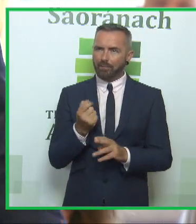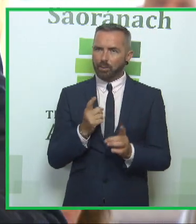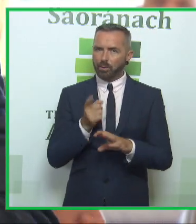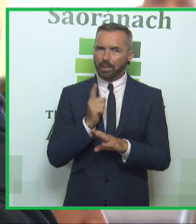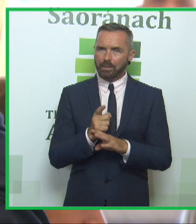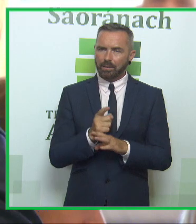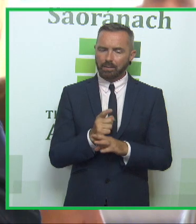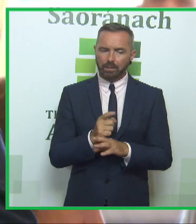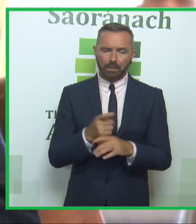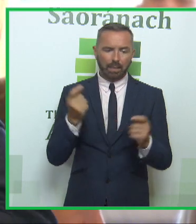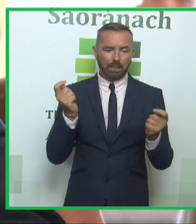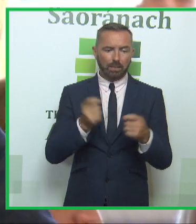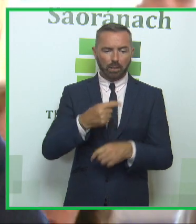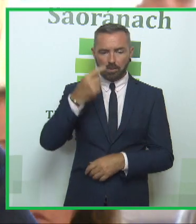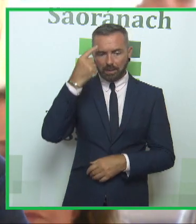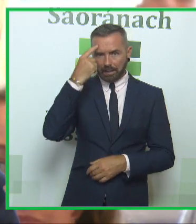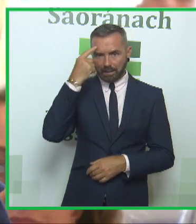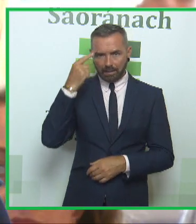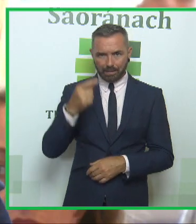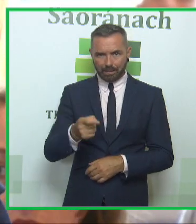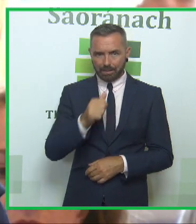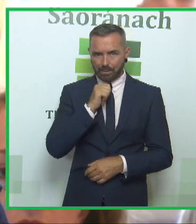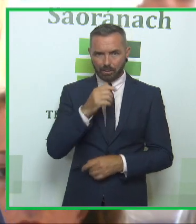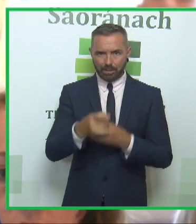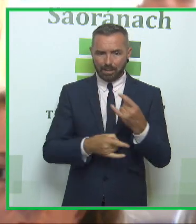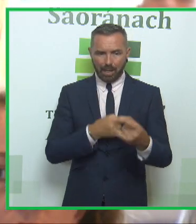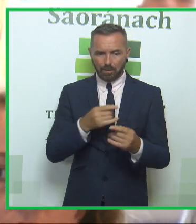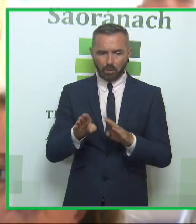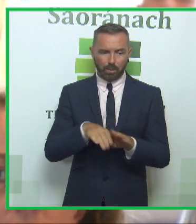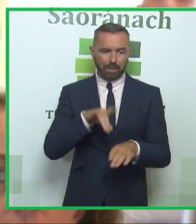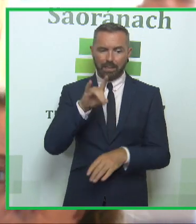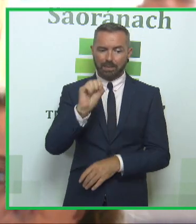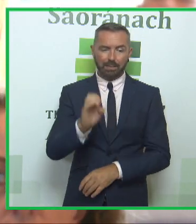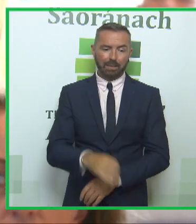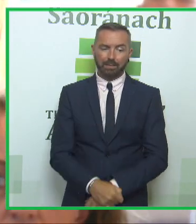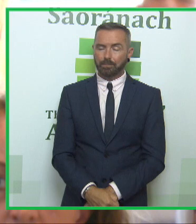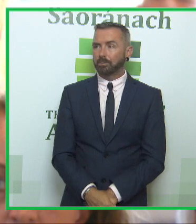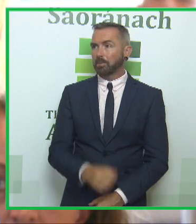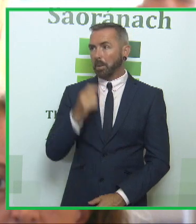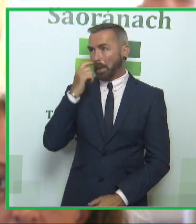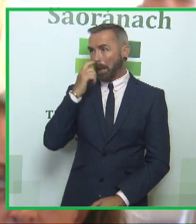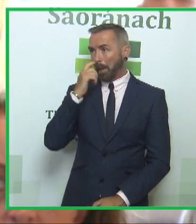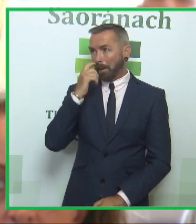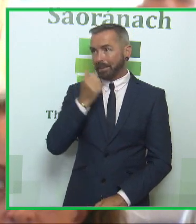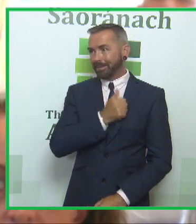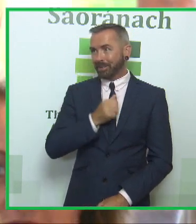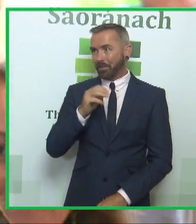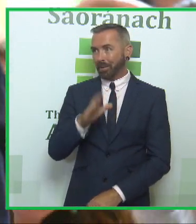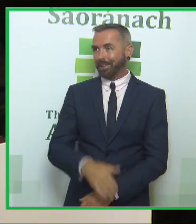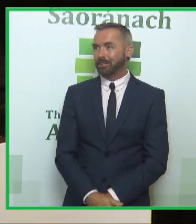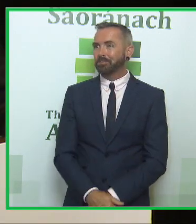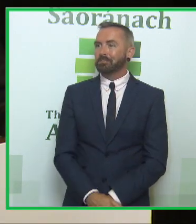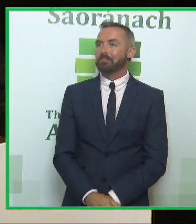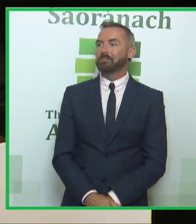think that this isn't being done under the HSE. Sorry, Paul. Not at all. Thank you very much.